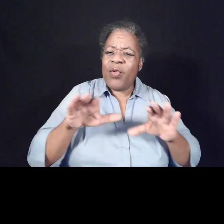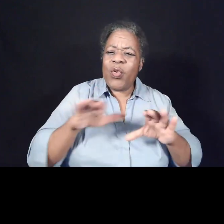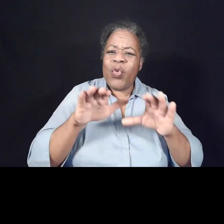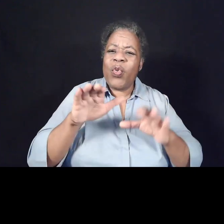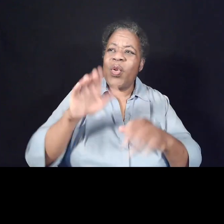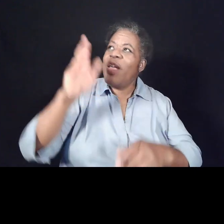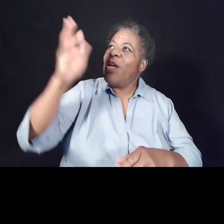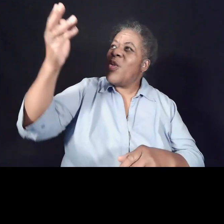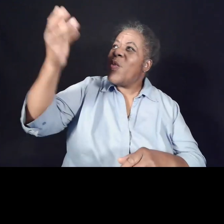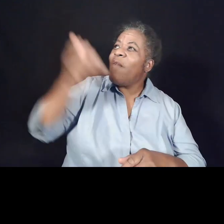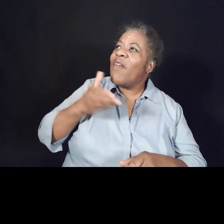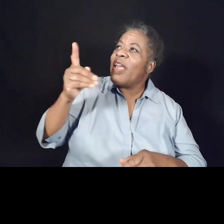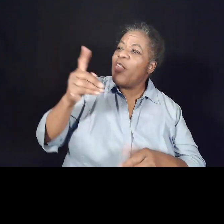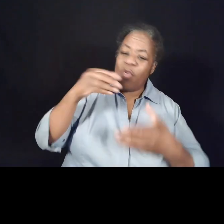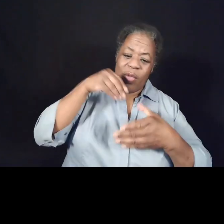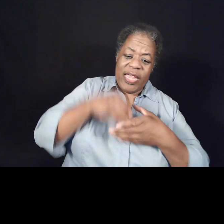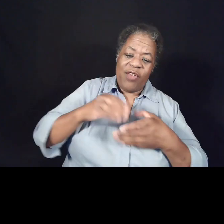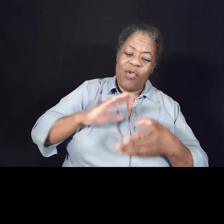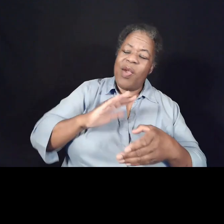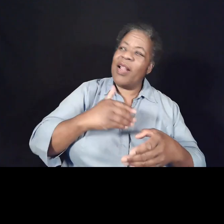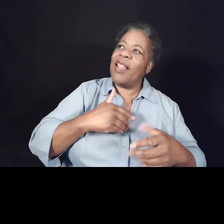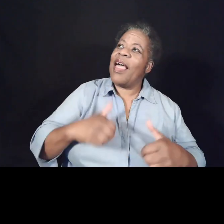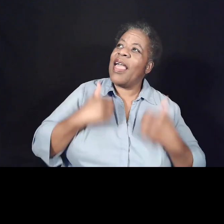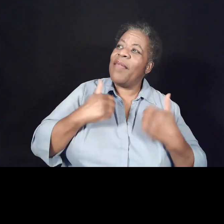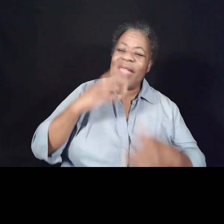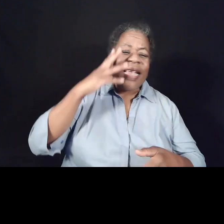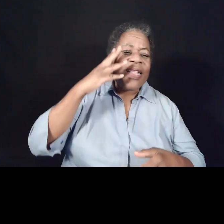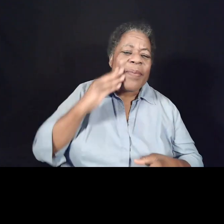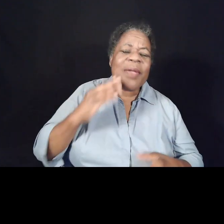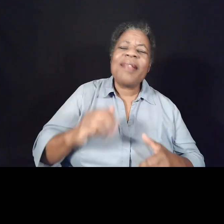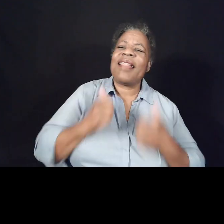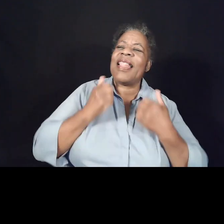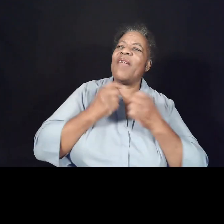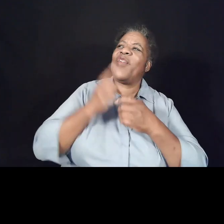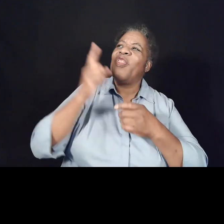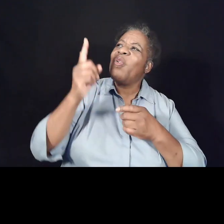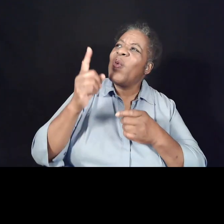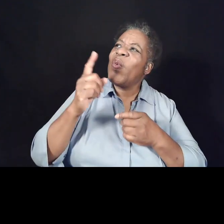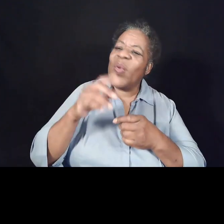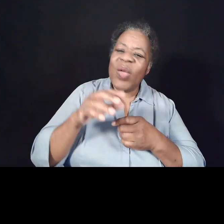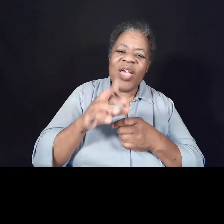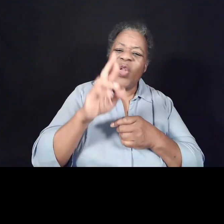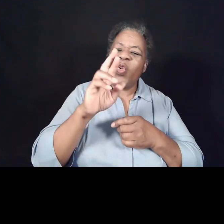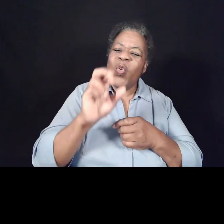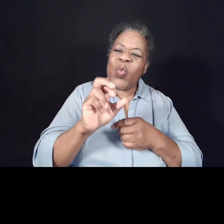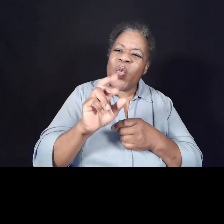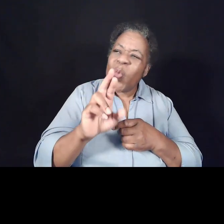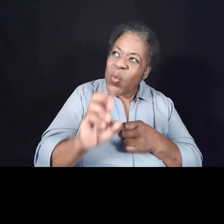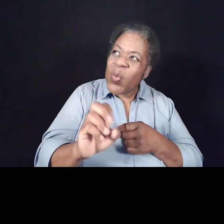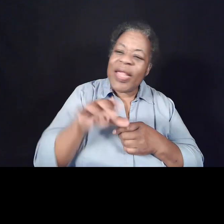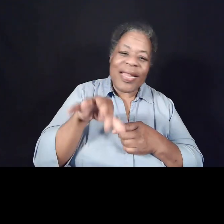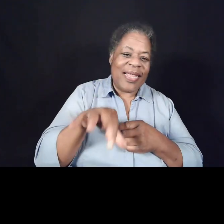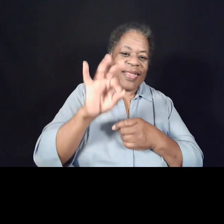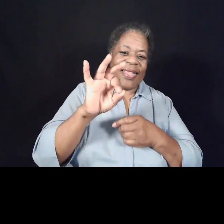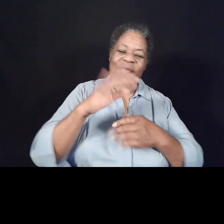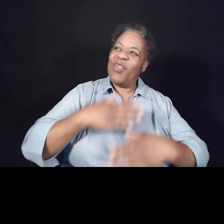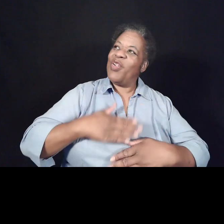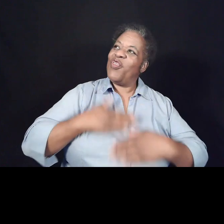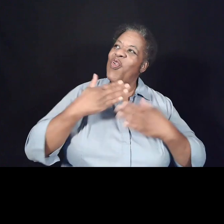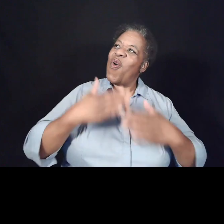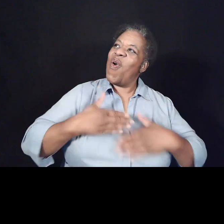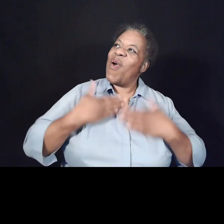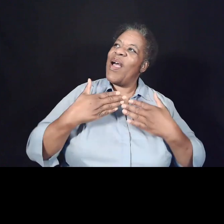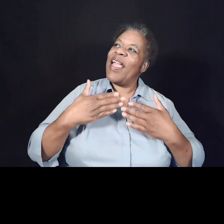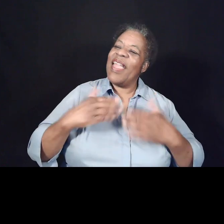lives, to experience life with you, to rediscover the joy of living every day in relationship with